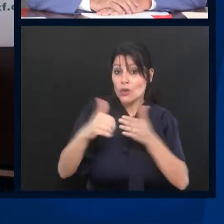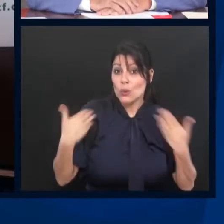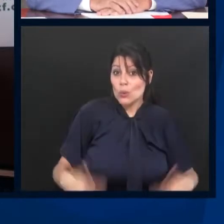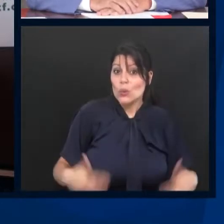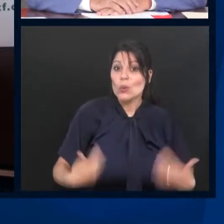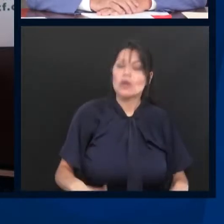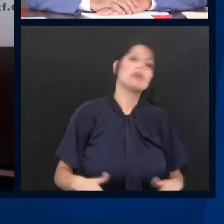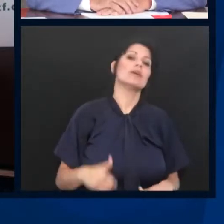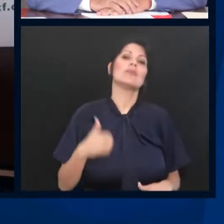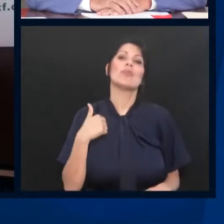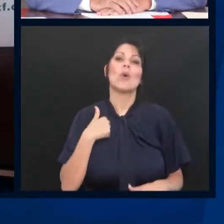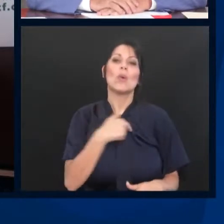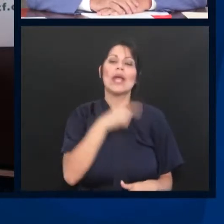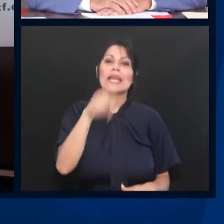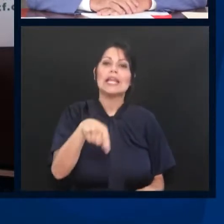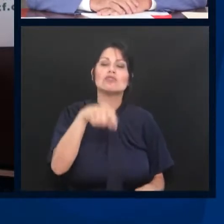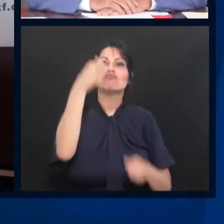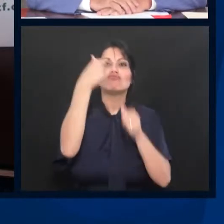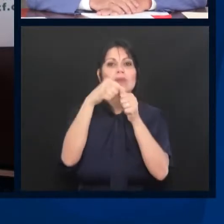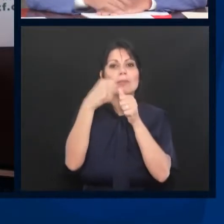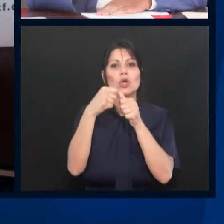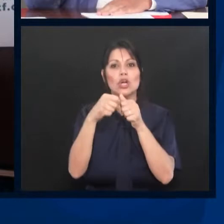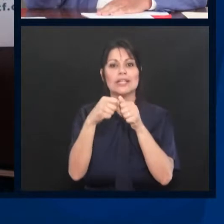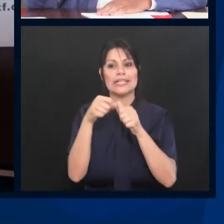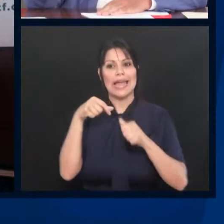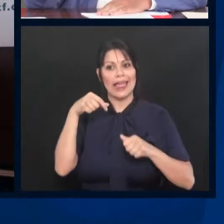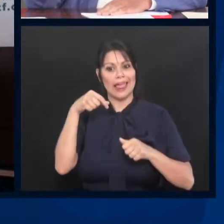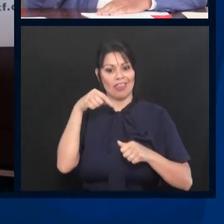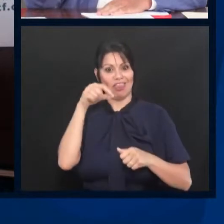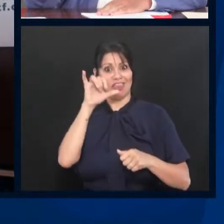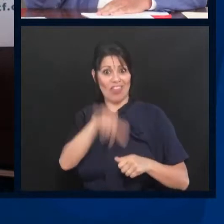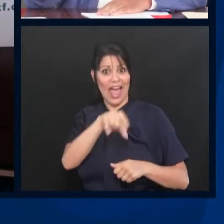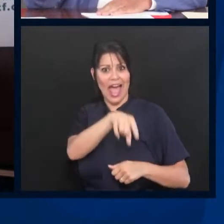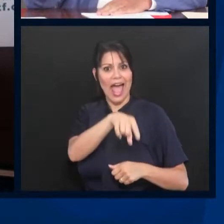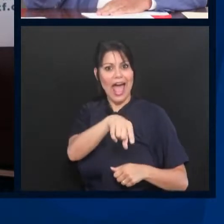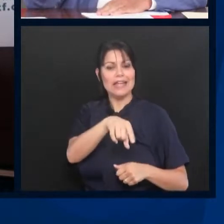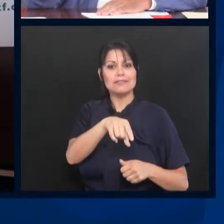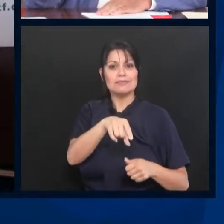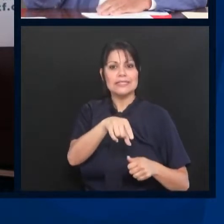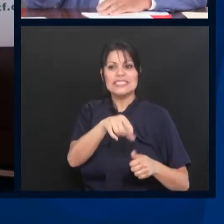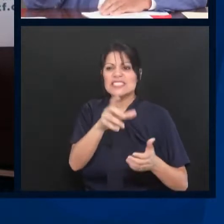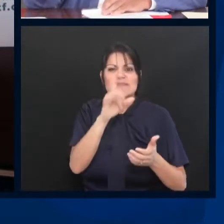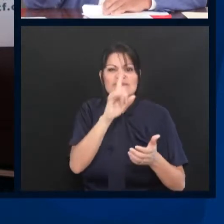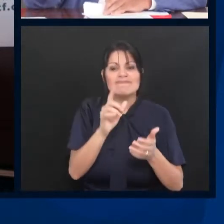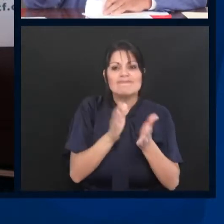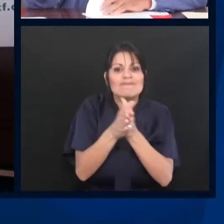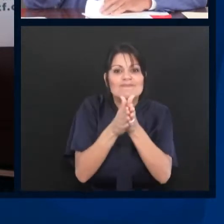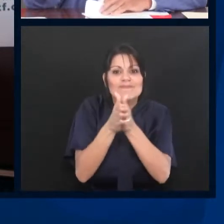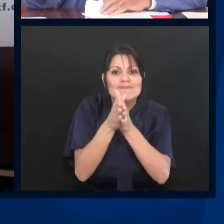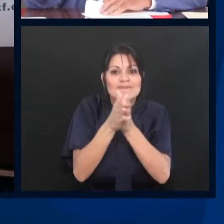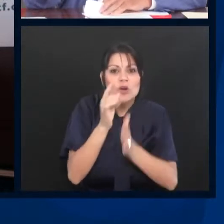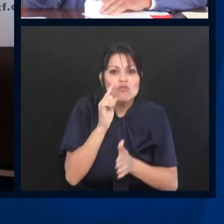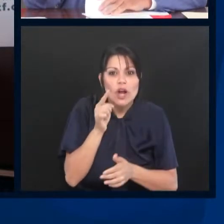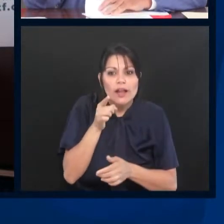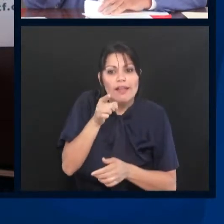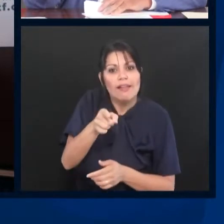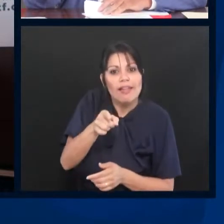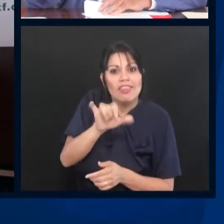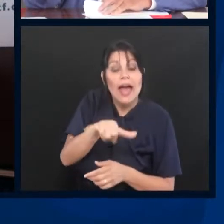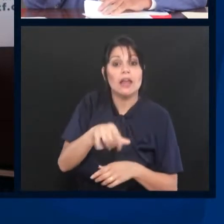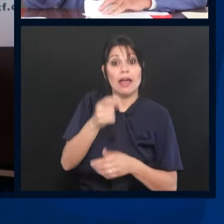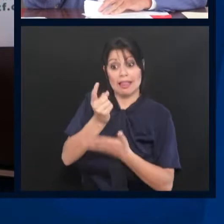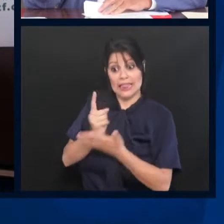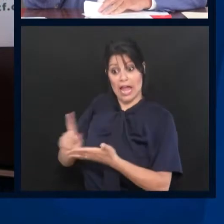about, but this is just an incentive for just somebody that's his age right there. Last week we gave